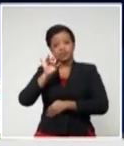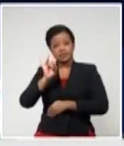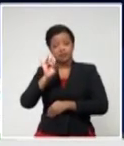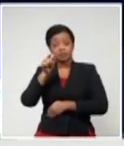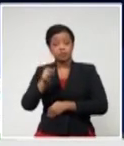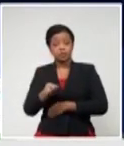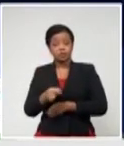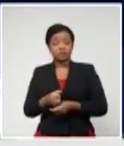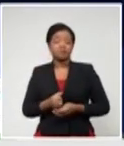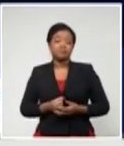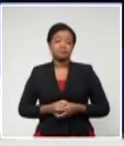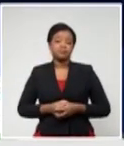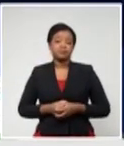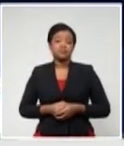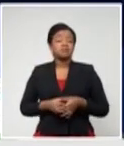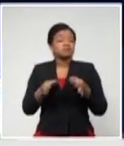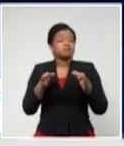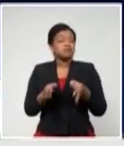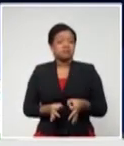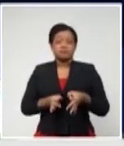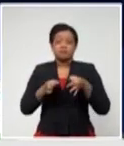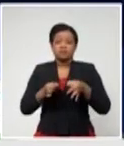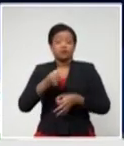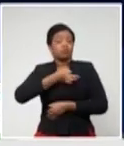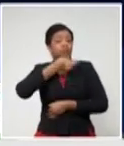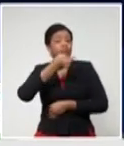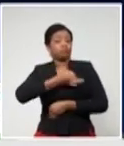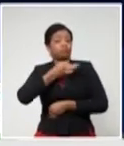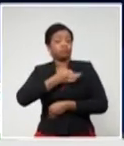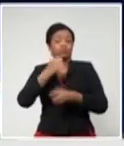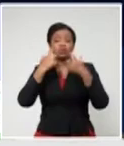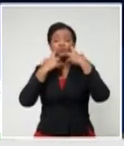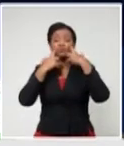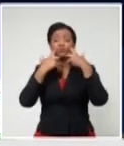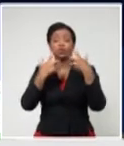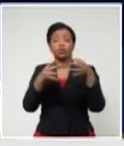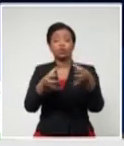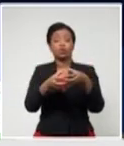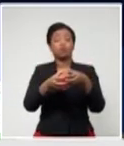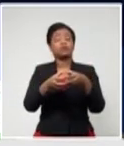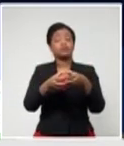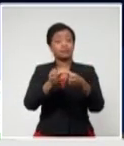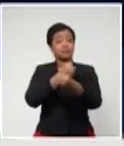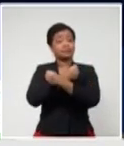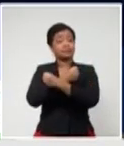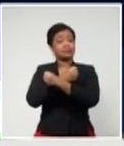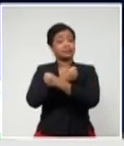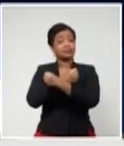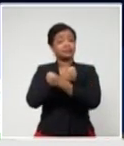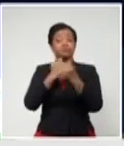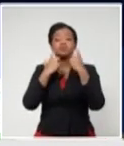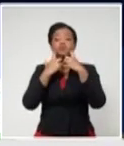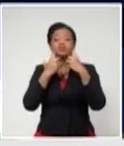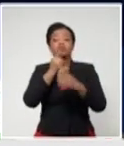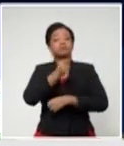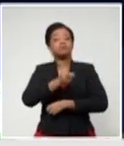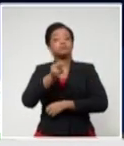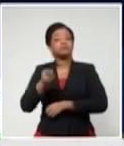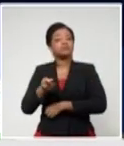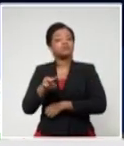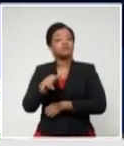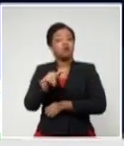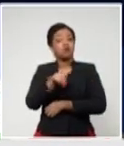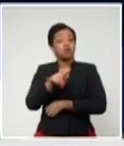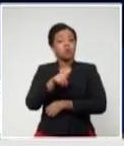someone tests positive for the virus or is declared a suspected case, that they let authorities know of everyone they have come